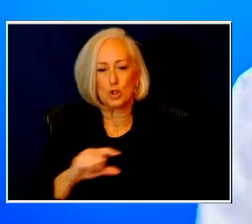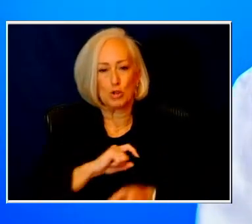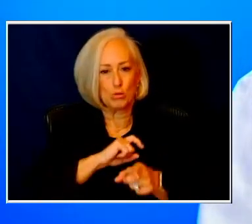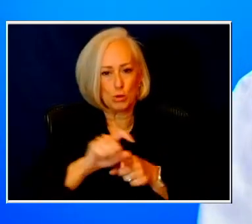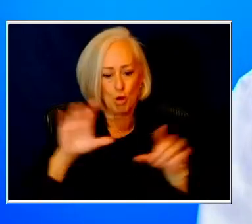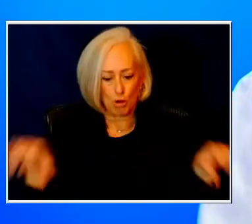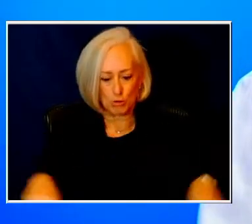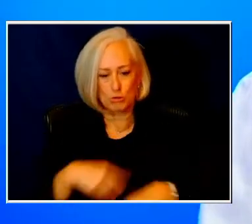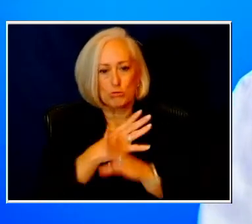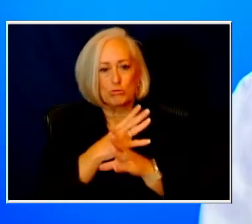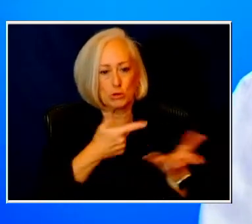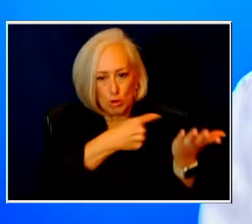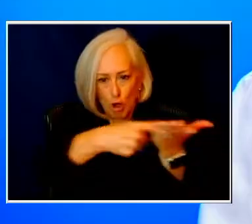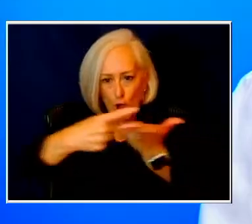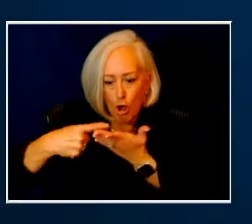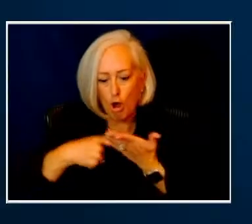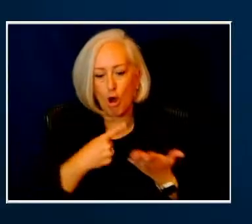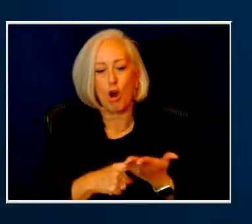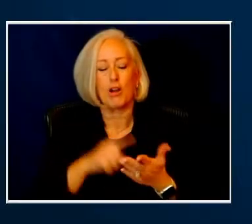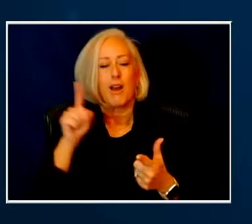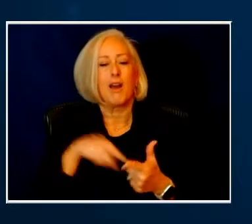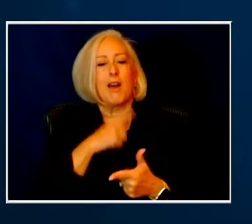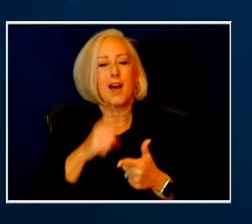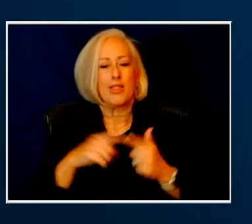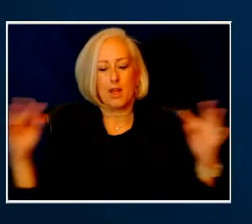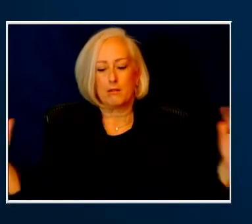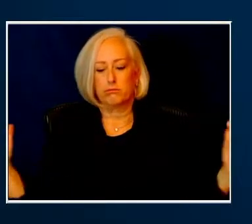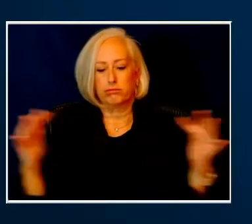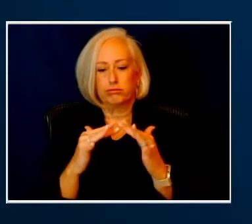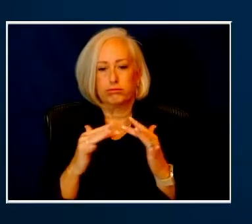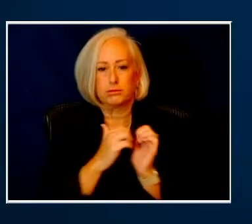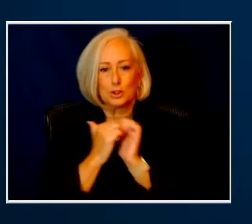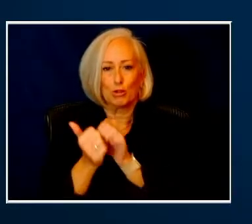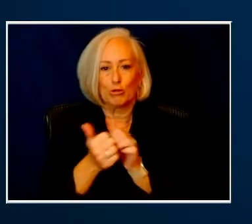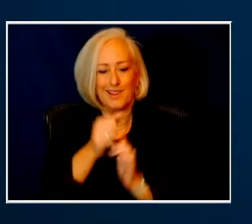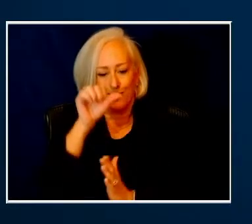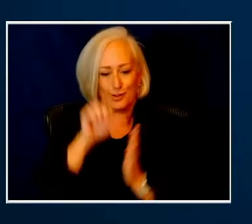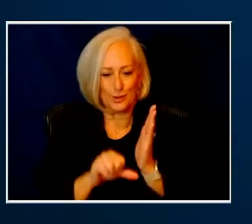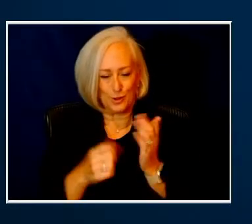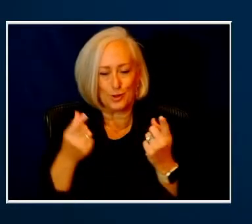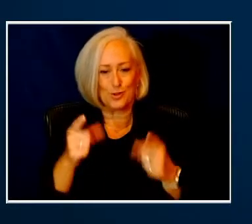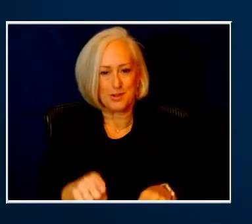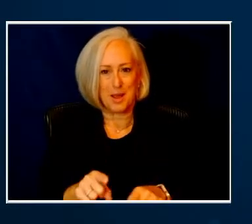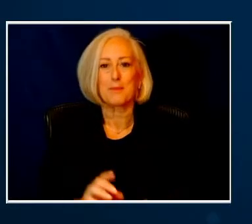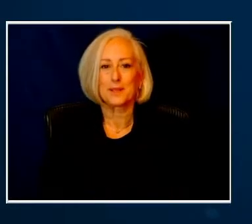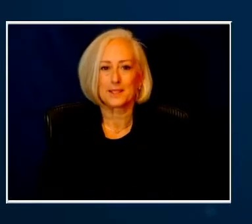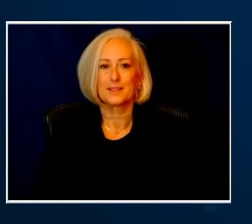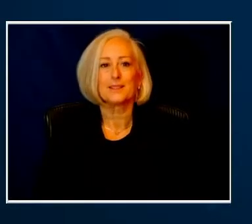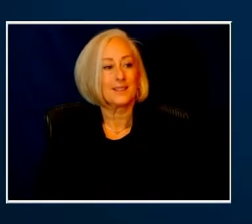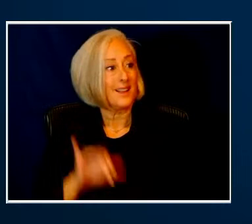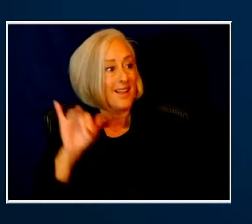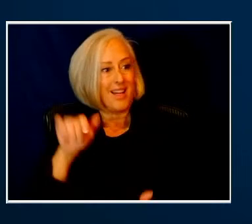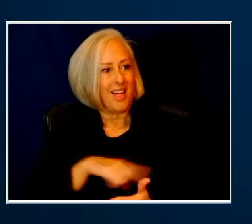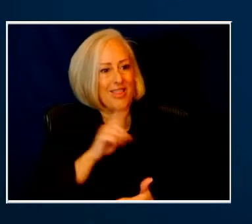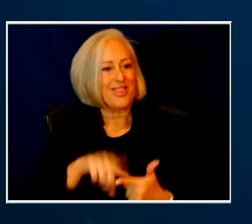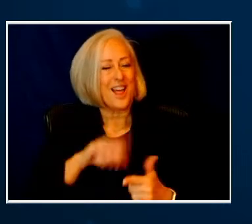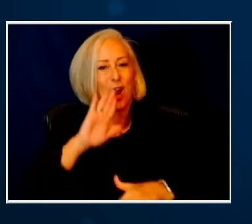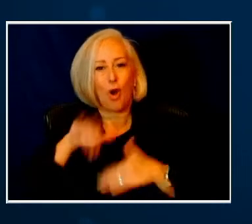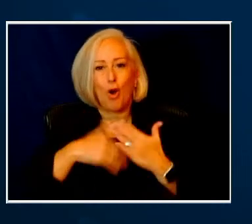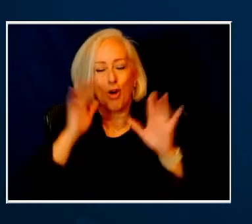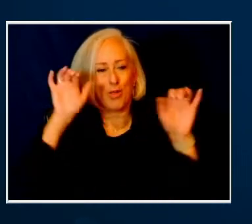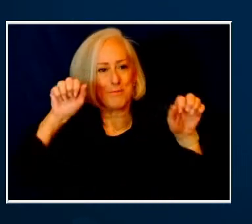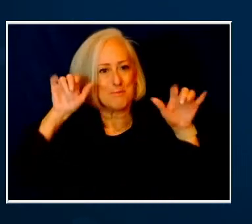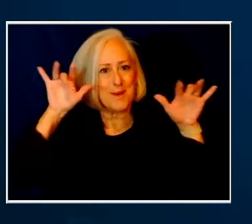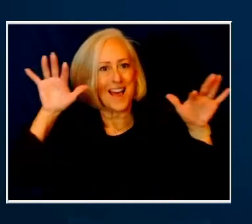happen and the follow-up. It's like a big production being put together, and then that day comes. Yeah. And then all the magic happens. Exactly. All the pressure's on